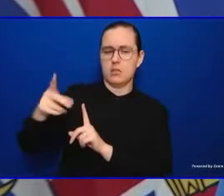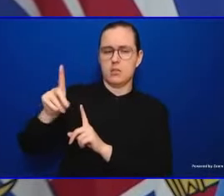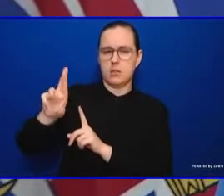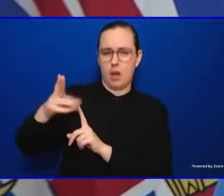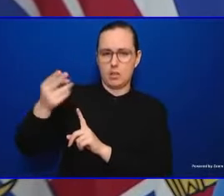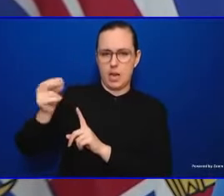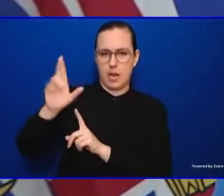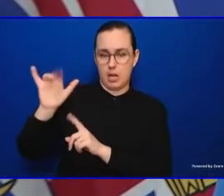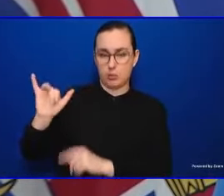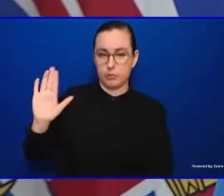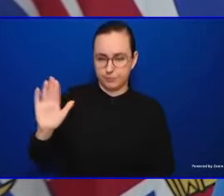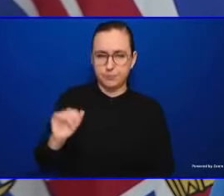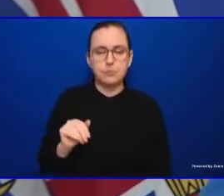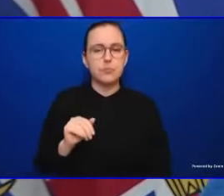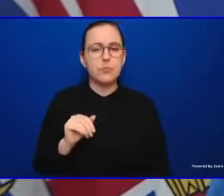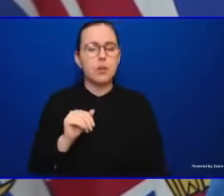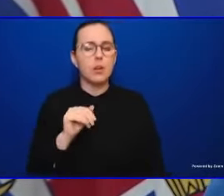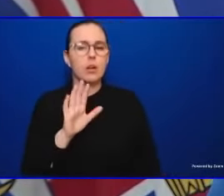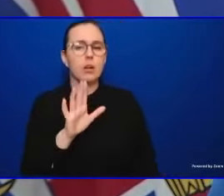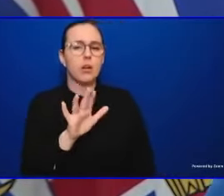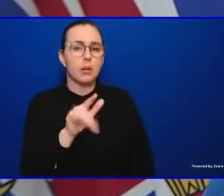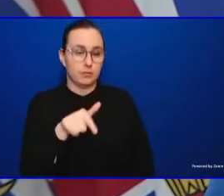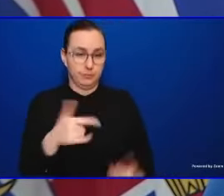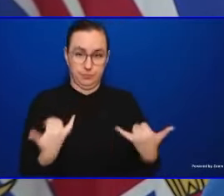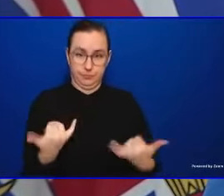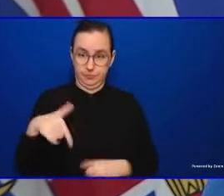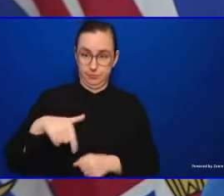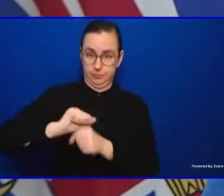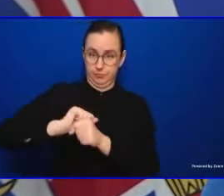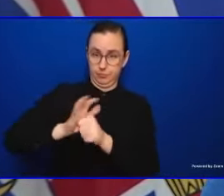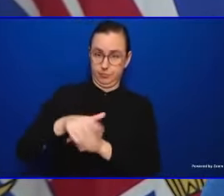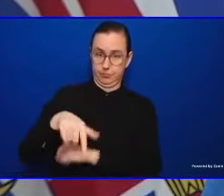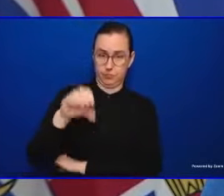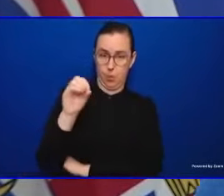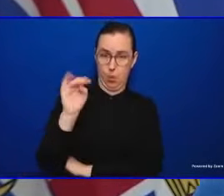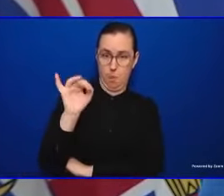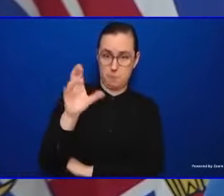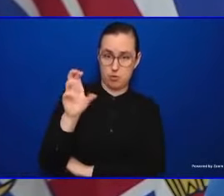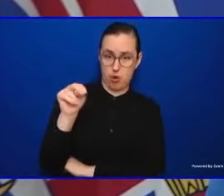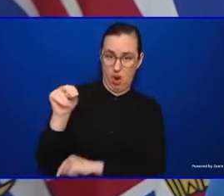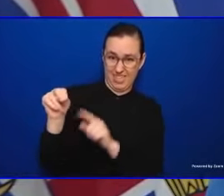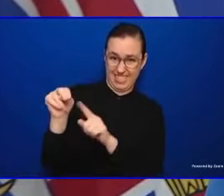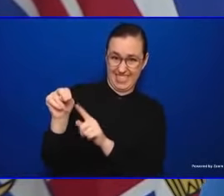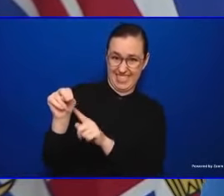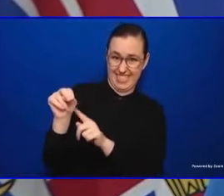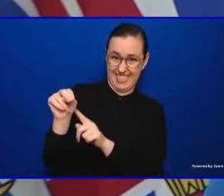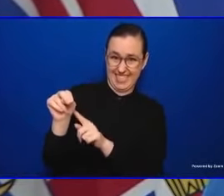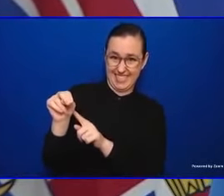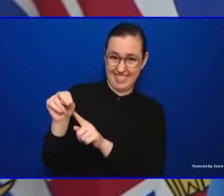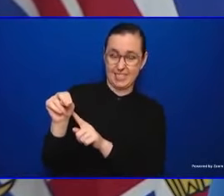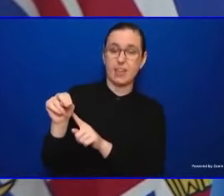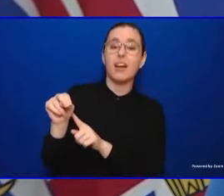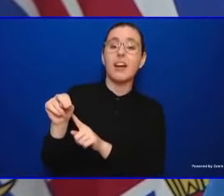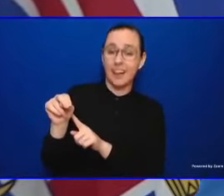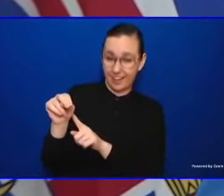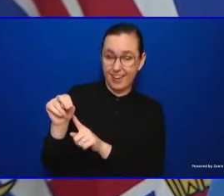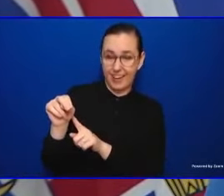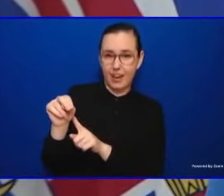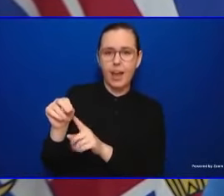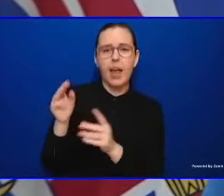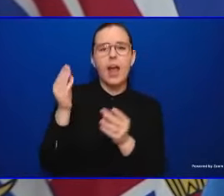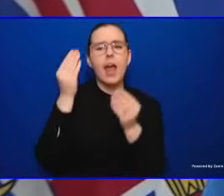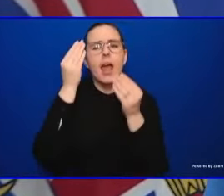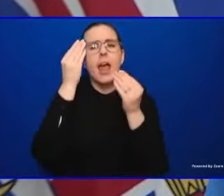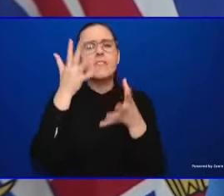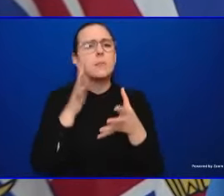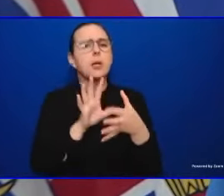that we're in with Omicron is that having access to information about individual test positive cases is